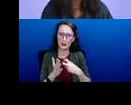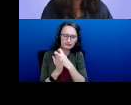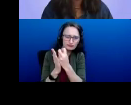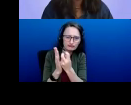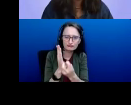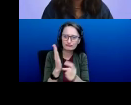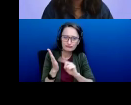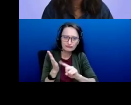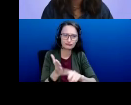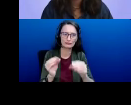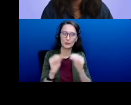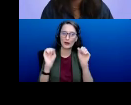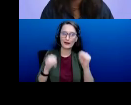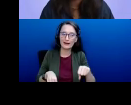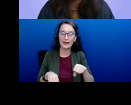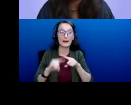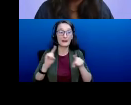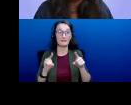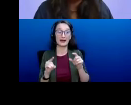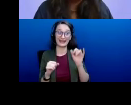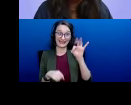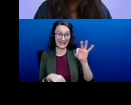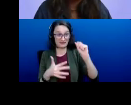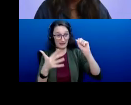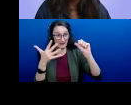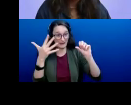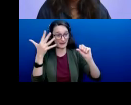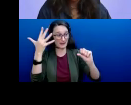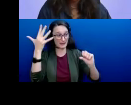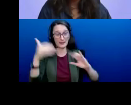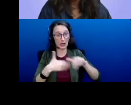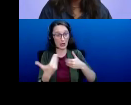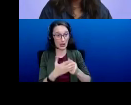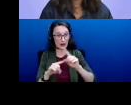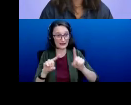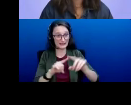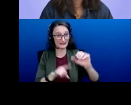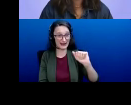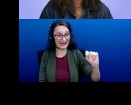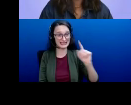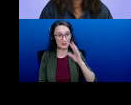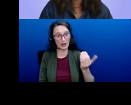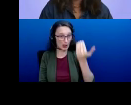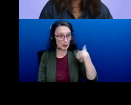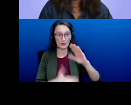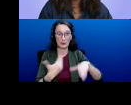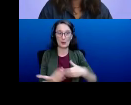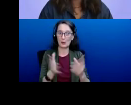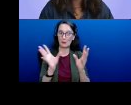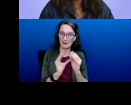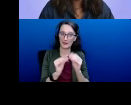be a whole webinar in itself just going through all the different AT, and I want to give our panelists some time to give you their great